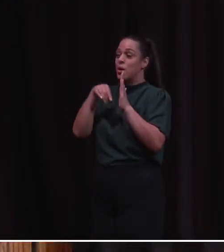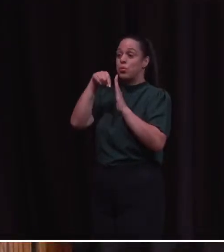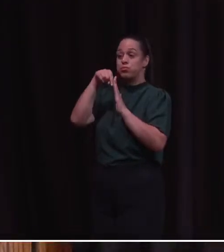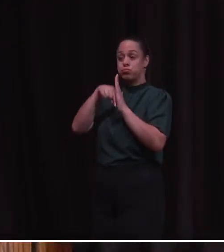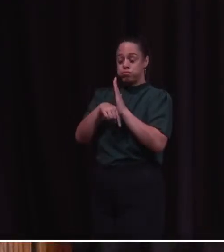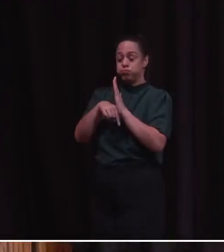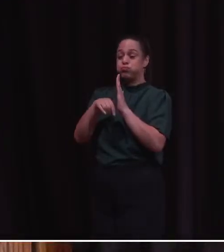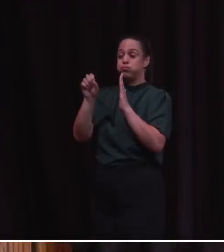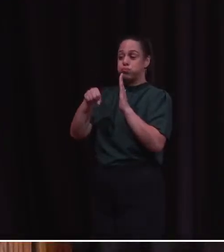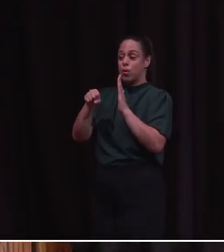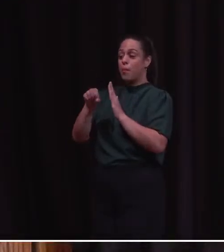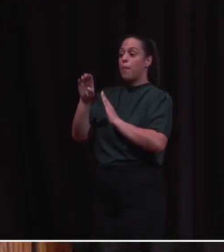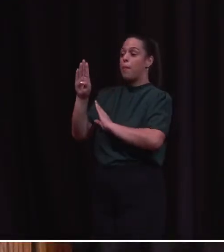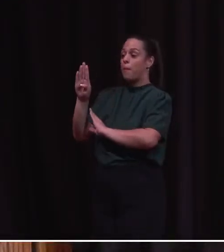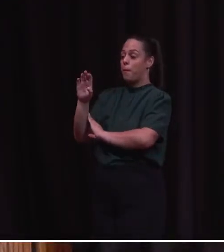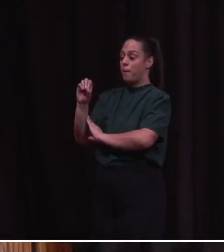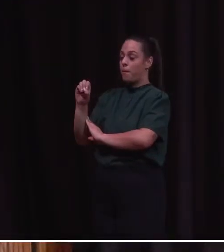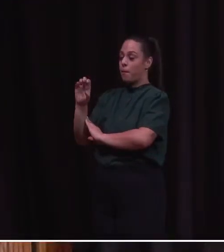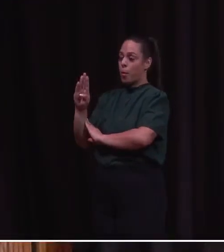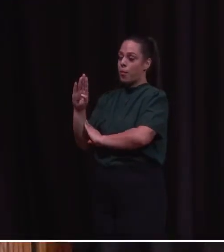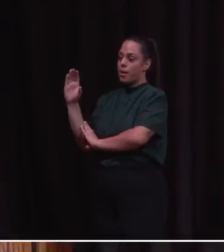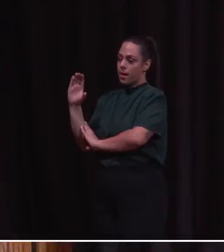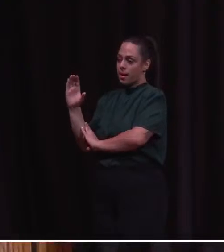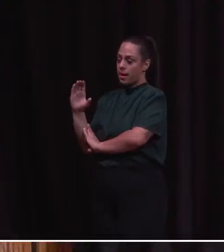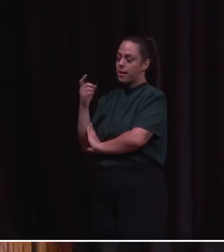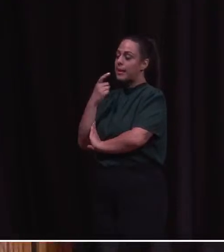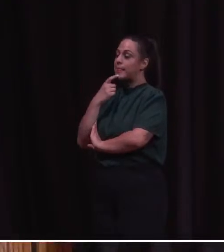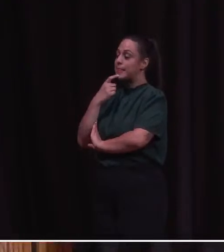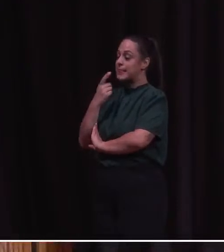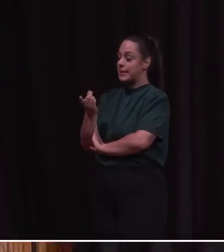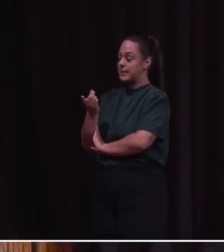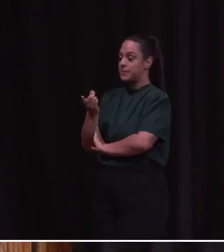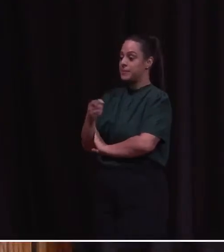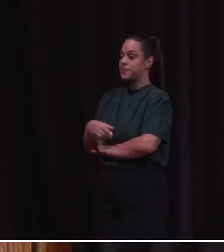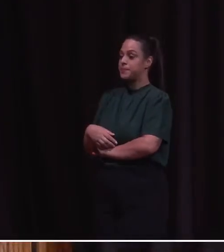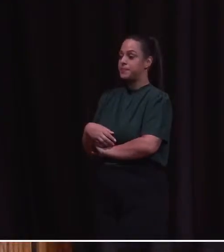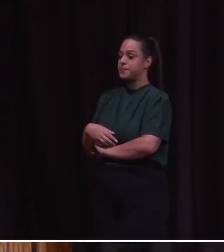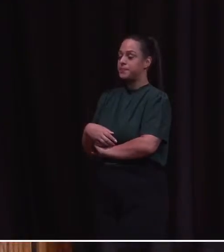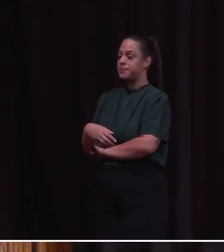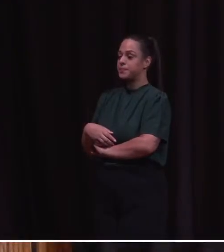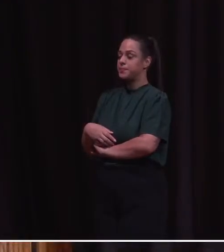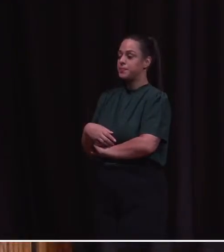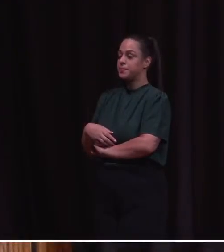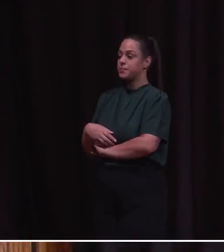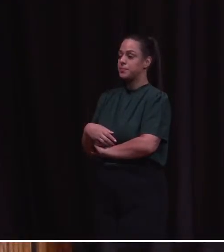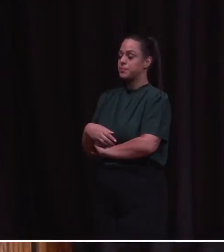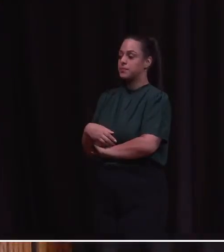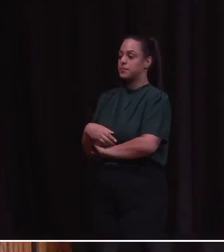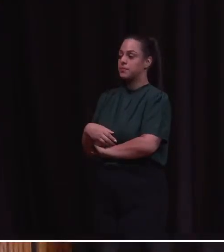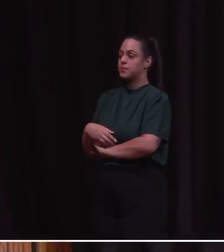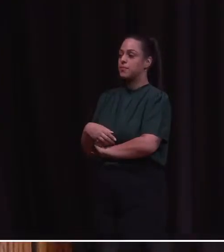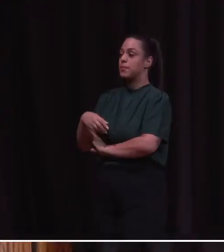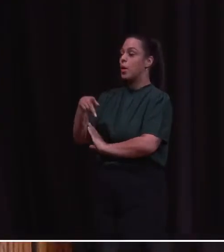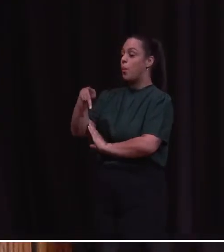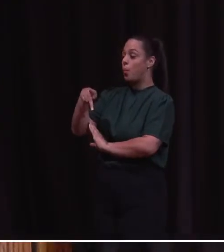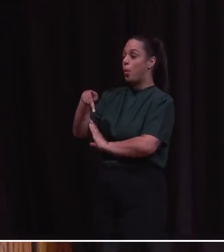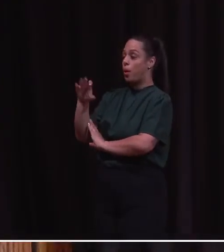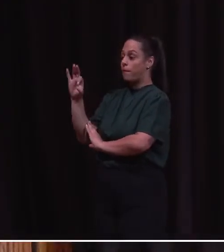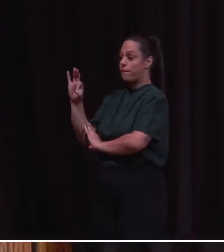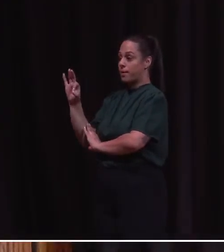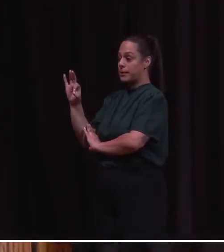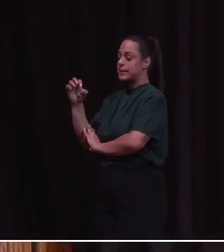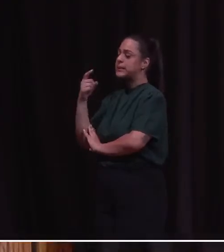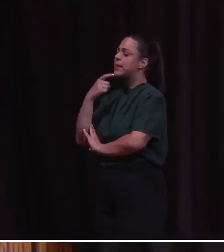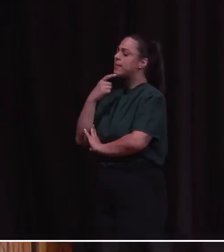Butler writes about Pope Francis, stating that, and I quote, that the church believes